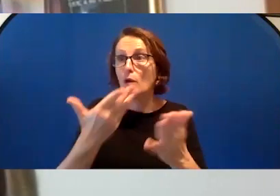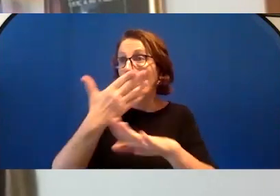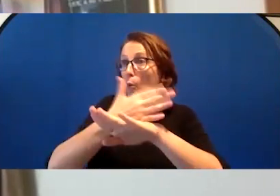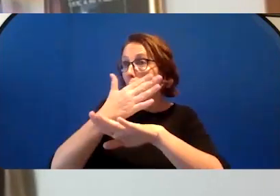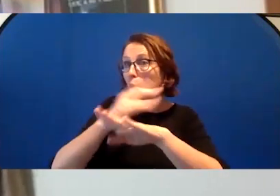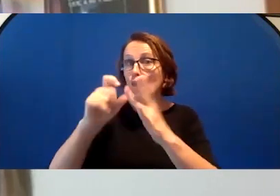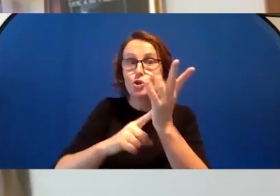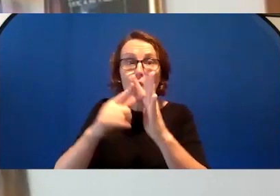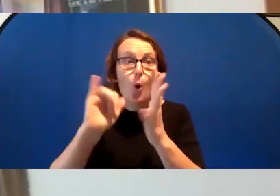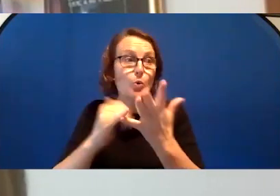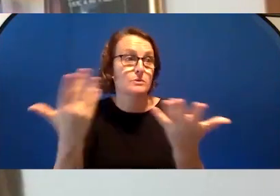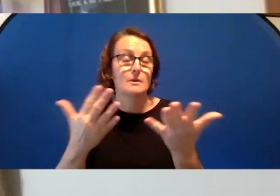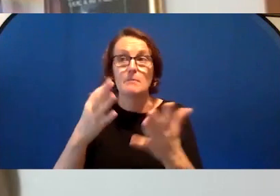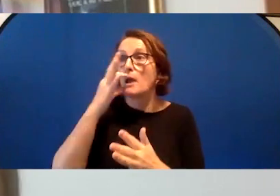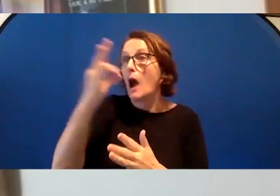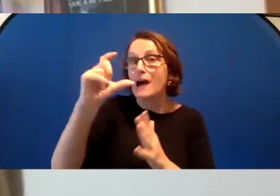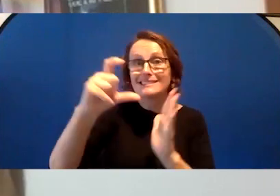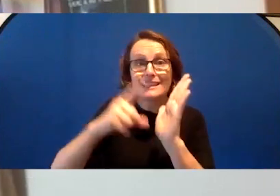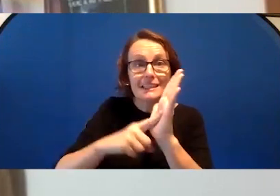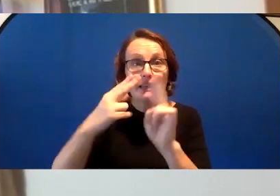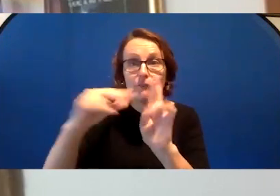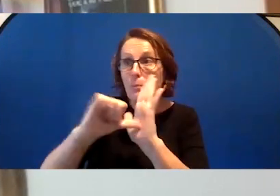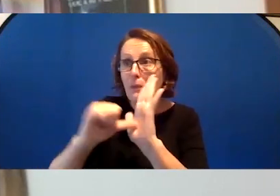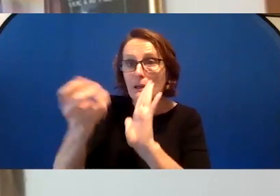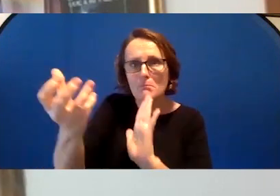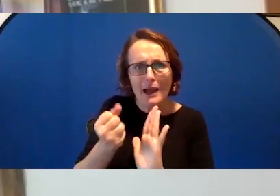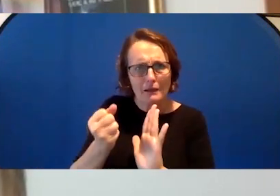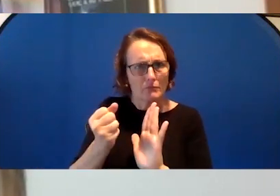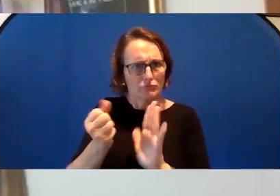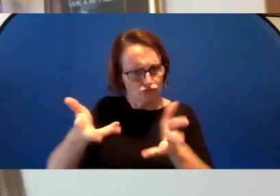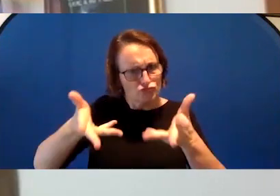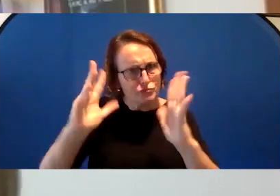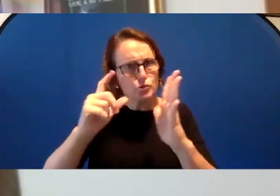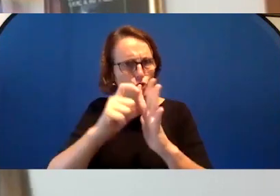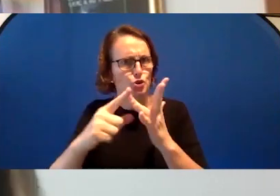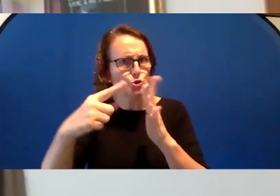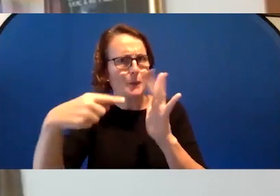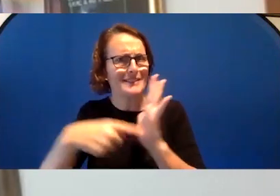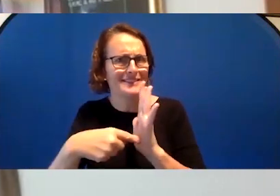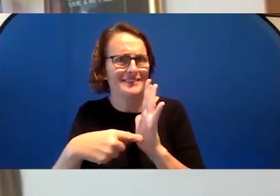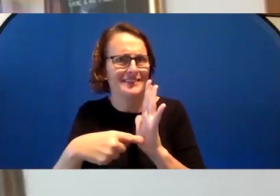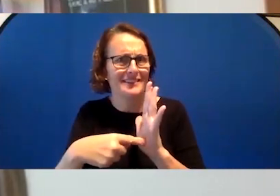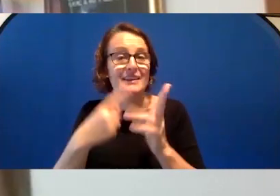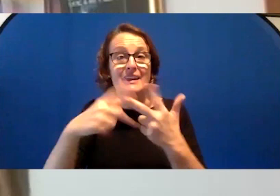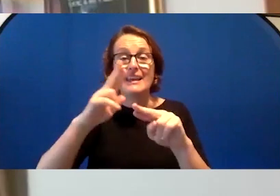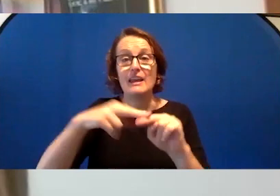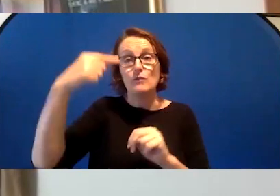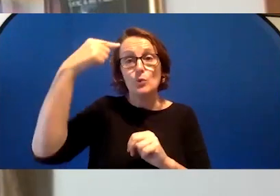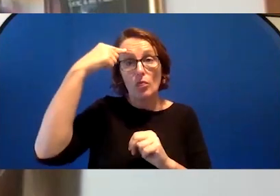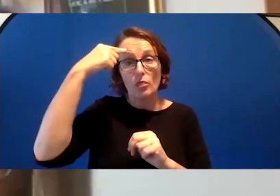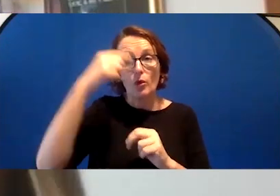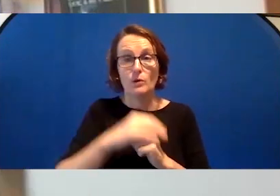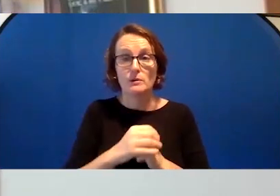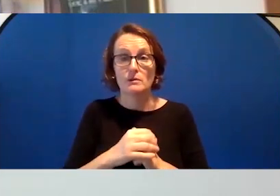loan repayments, whatever you need to do it proudly. If you've ever thought of a dual